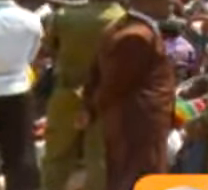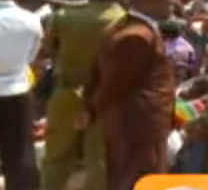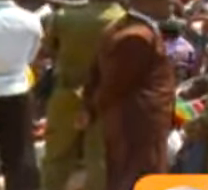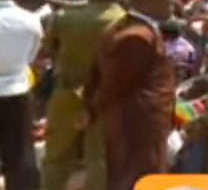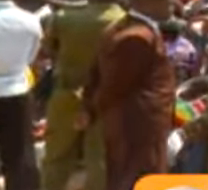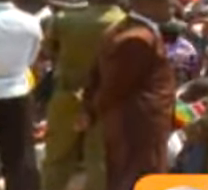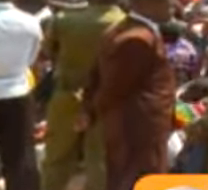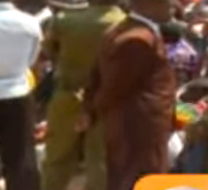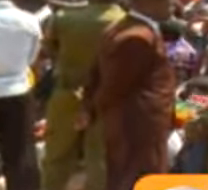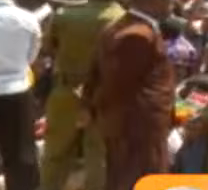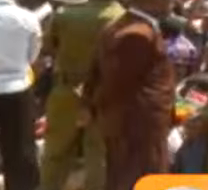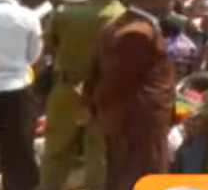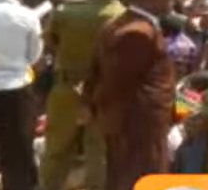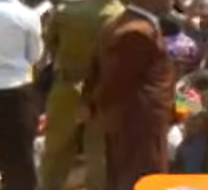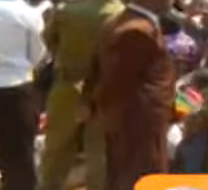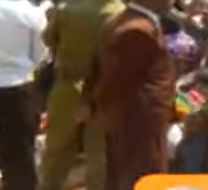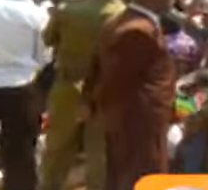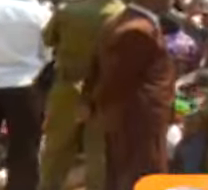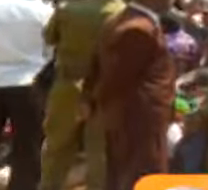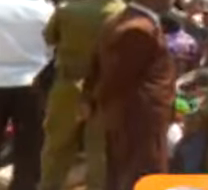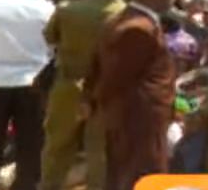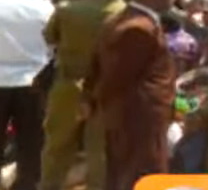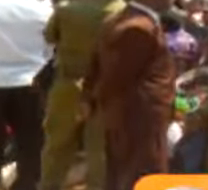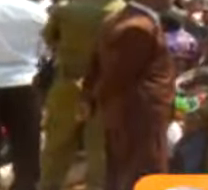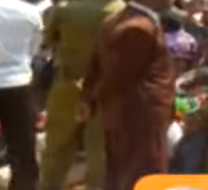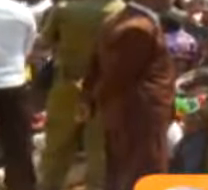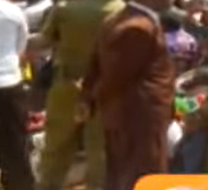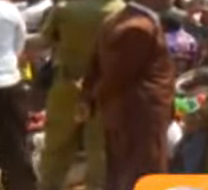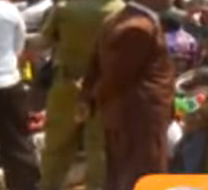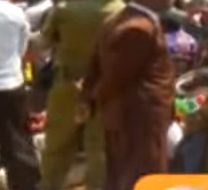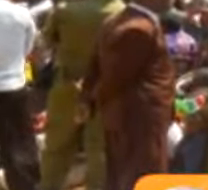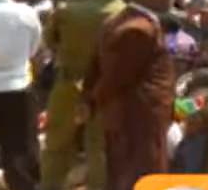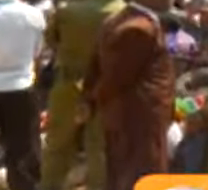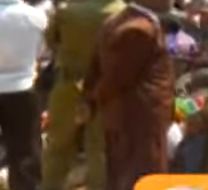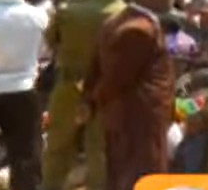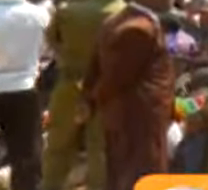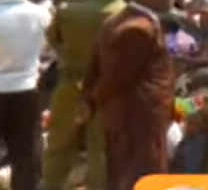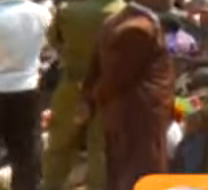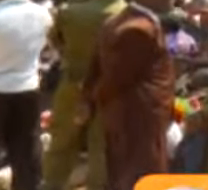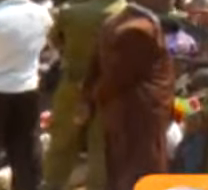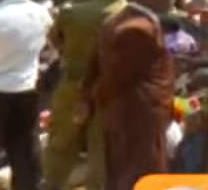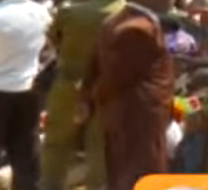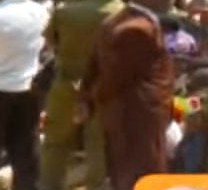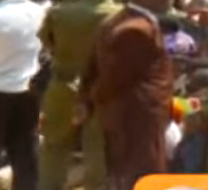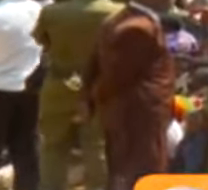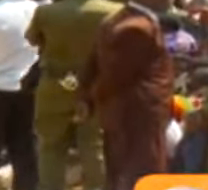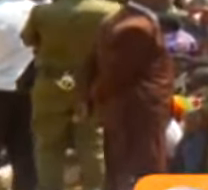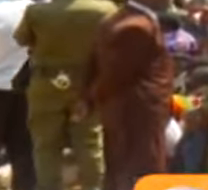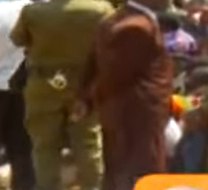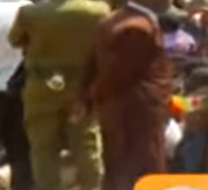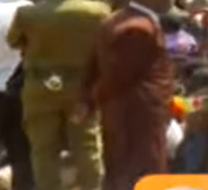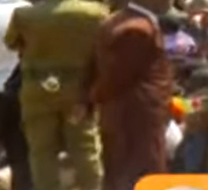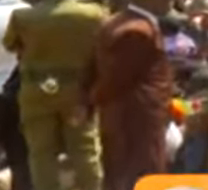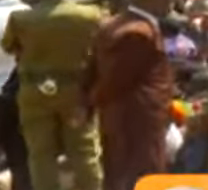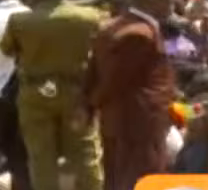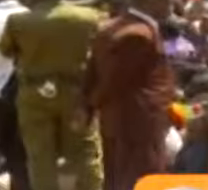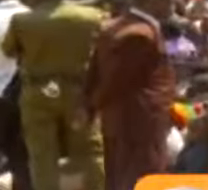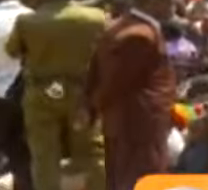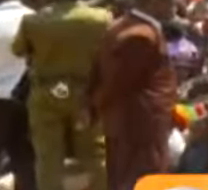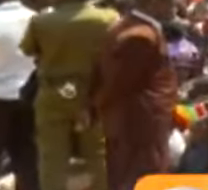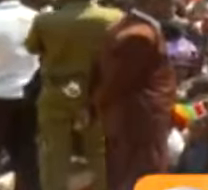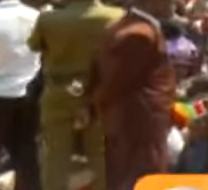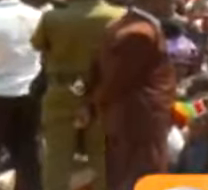Asanteni sana. It is a great honor for me to join you here at this